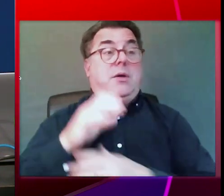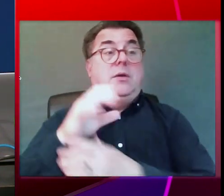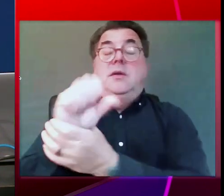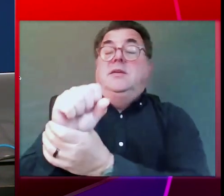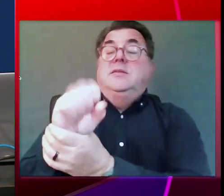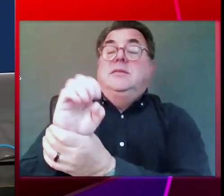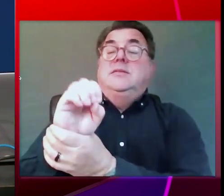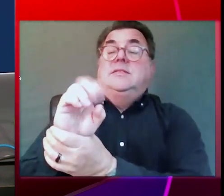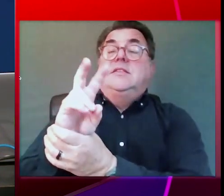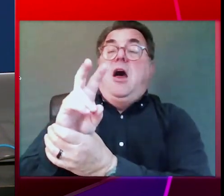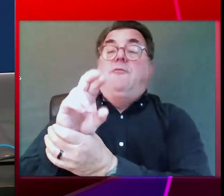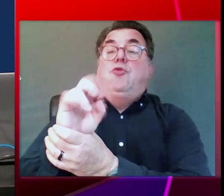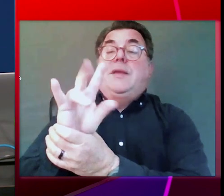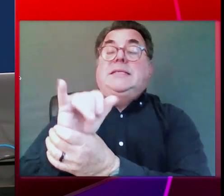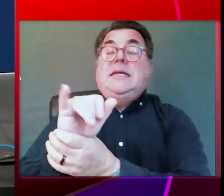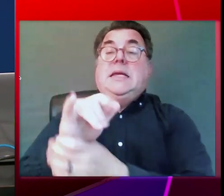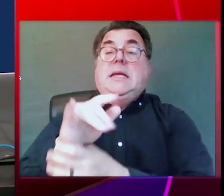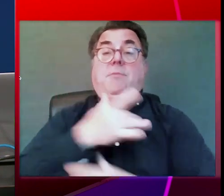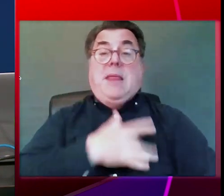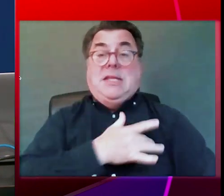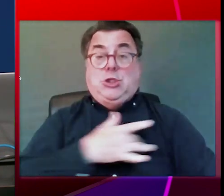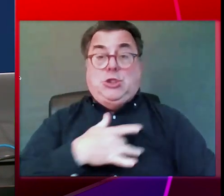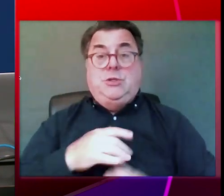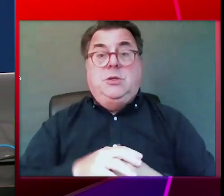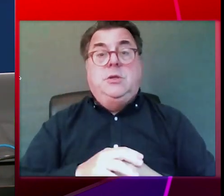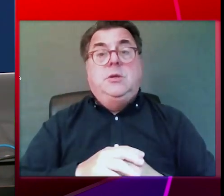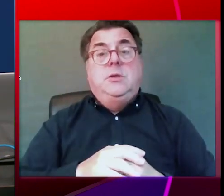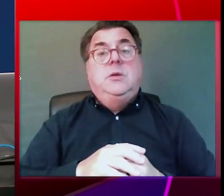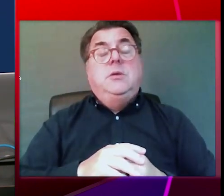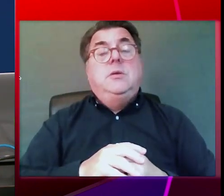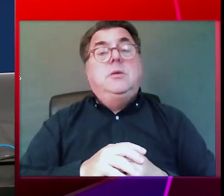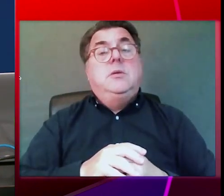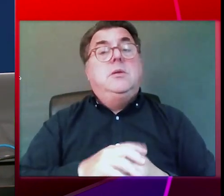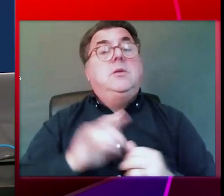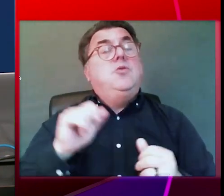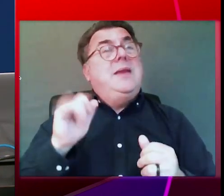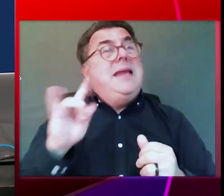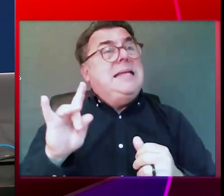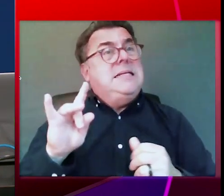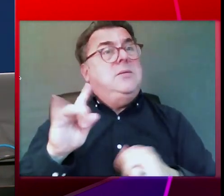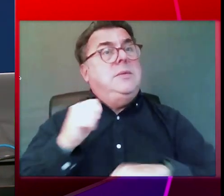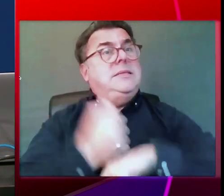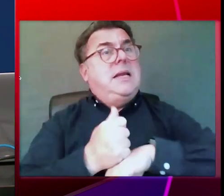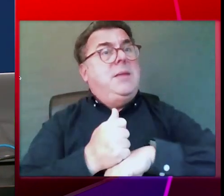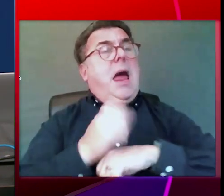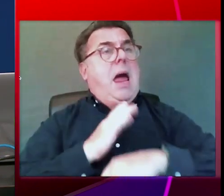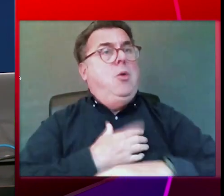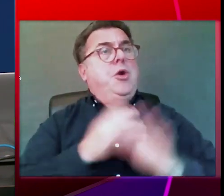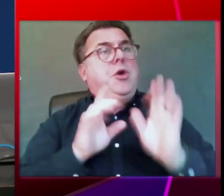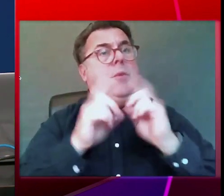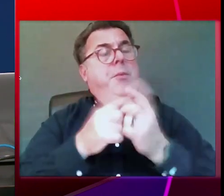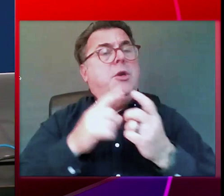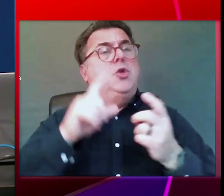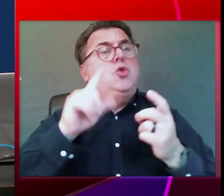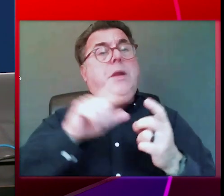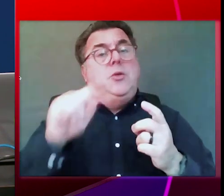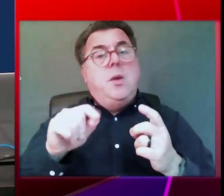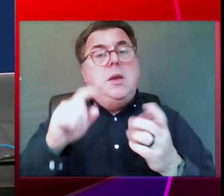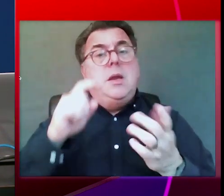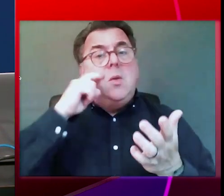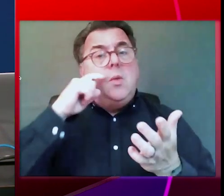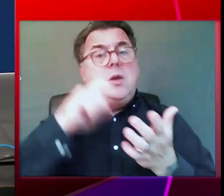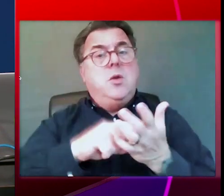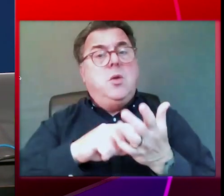2018, European Union came up with a GDPR requirement. Right. And in 2020, we saw a very